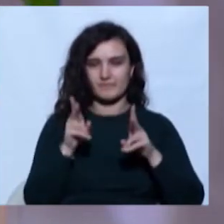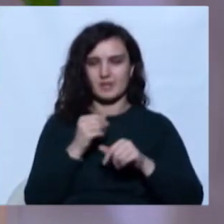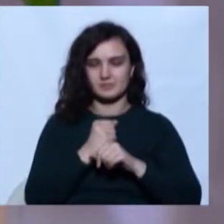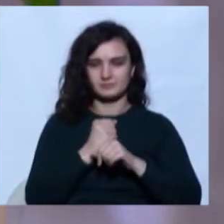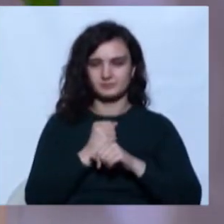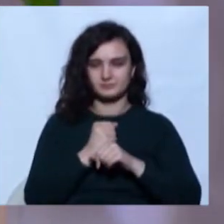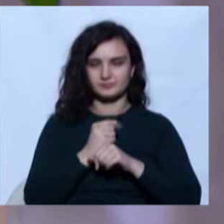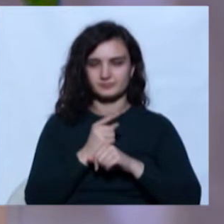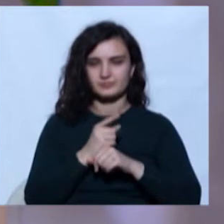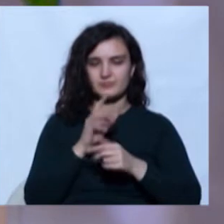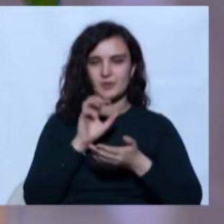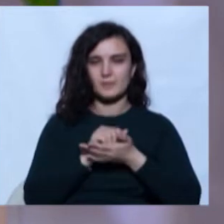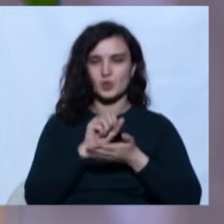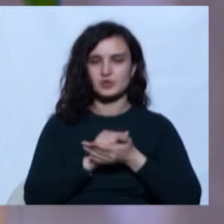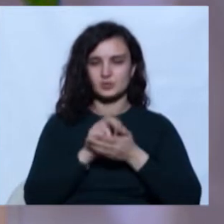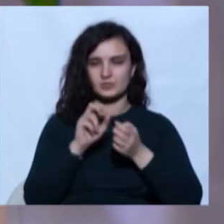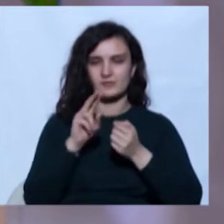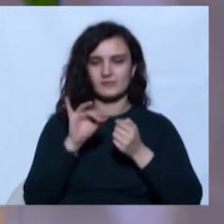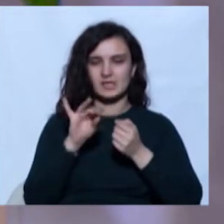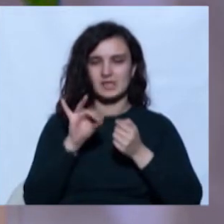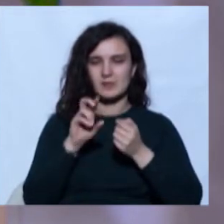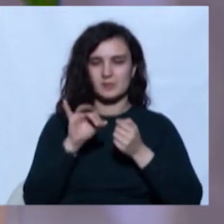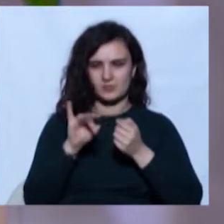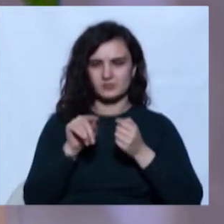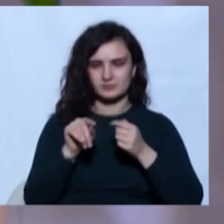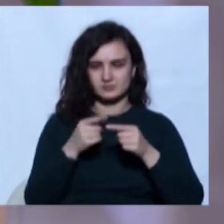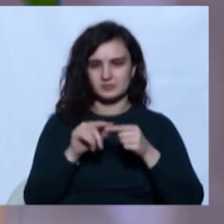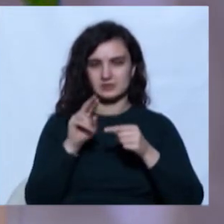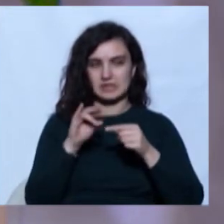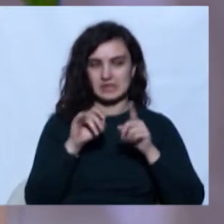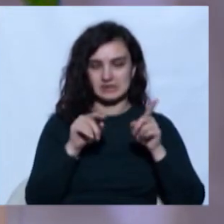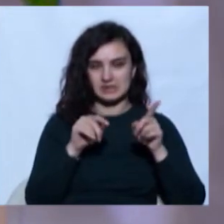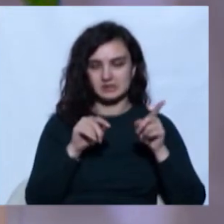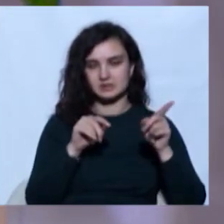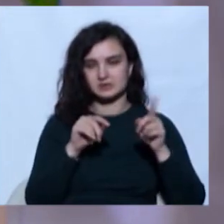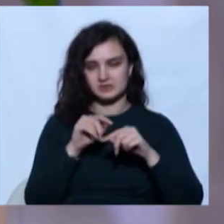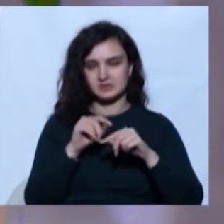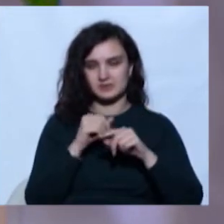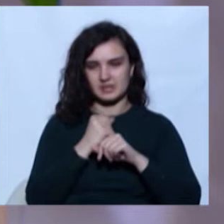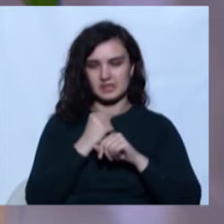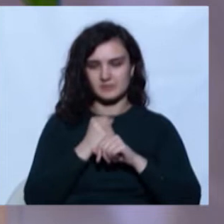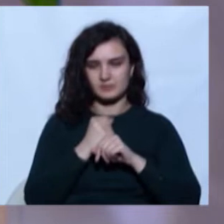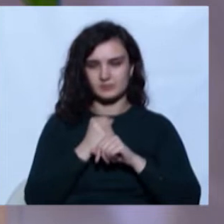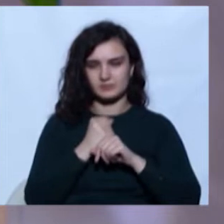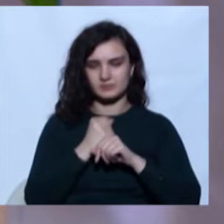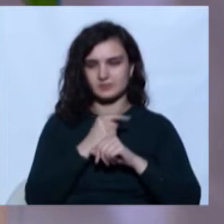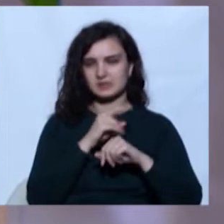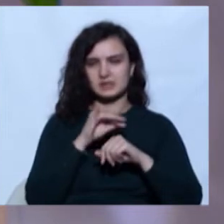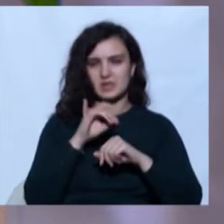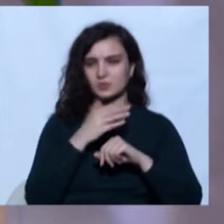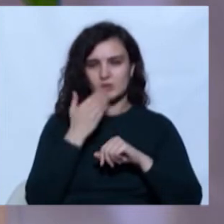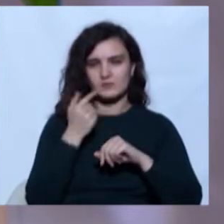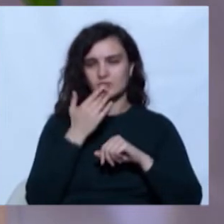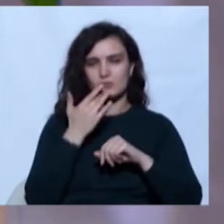town's prosecutor, named Villefort, accusing Dantes of treason, even though Dantes has no